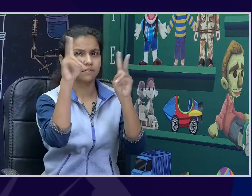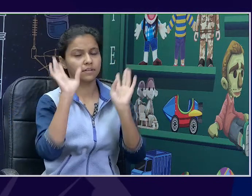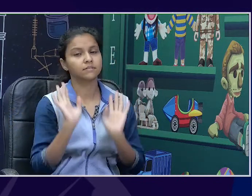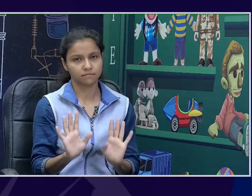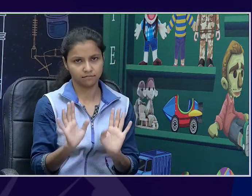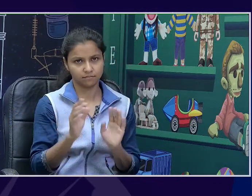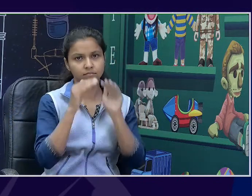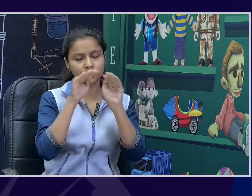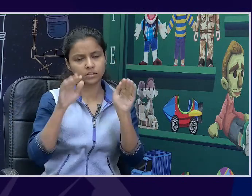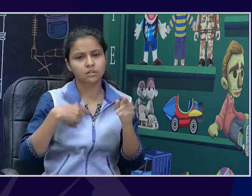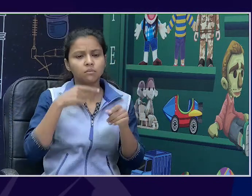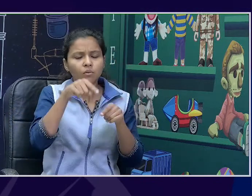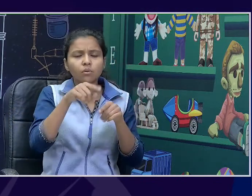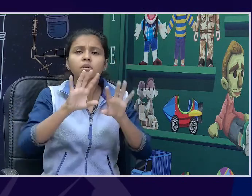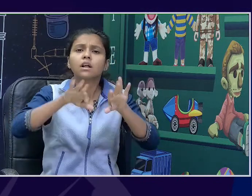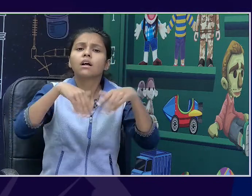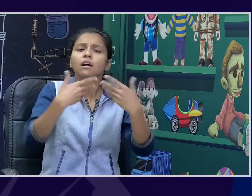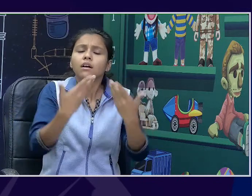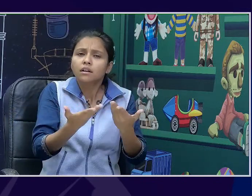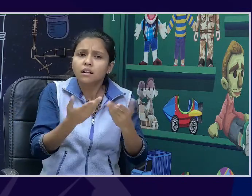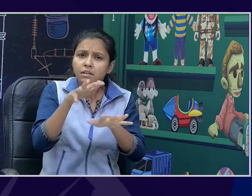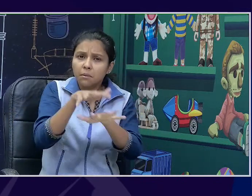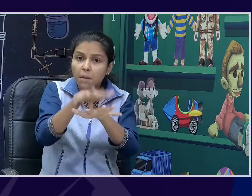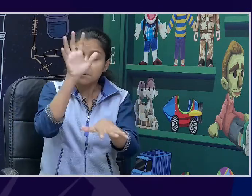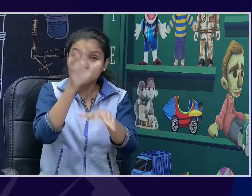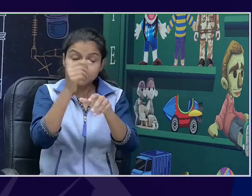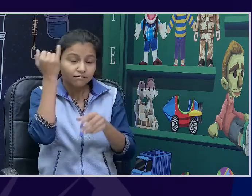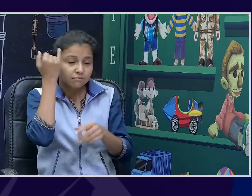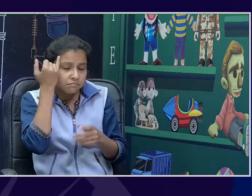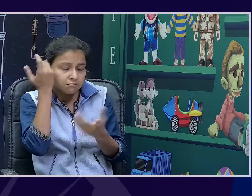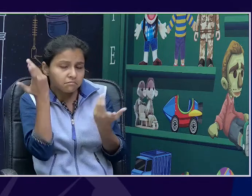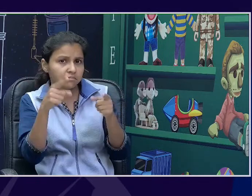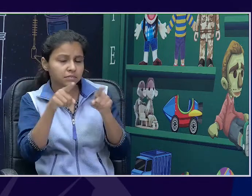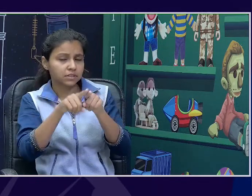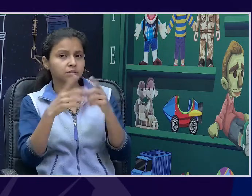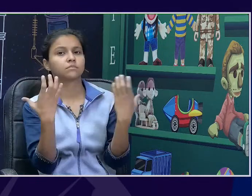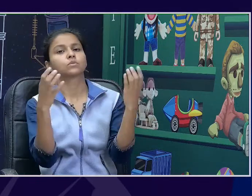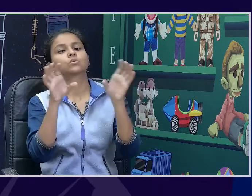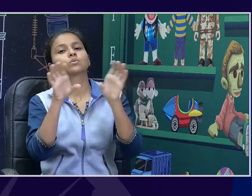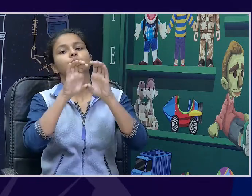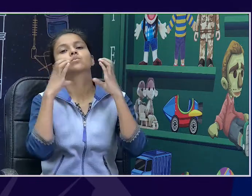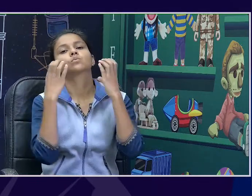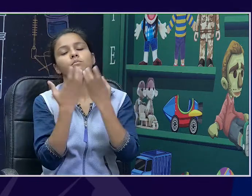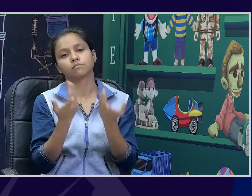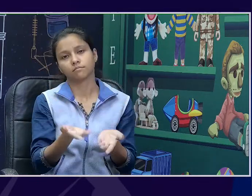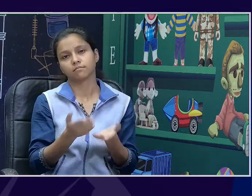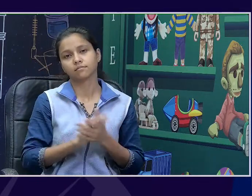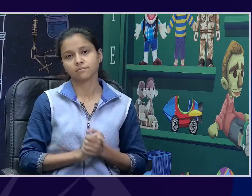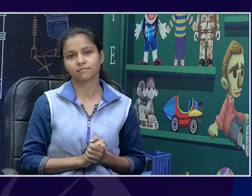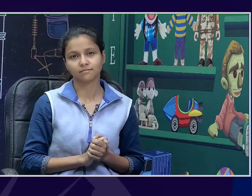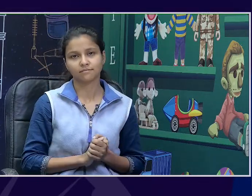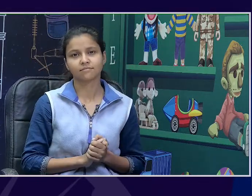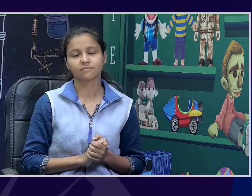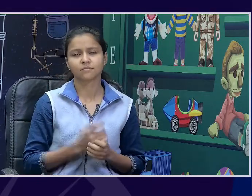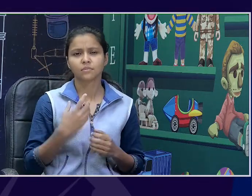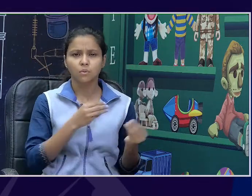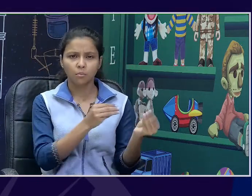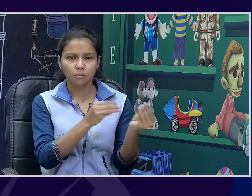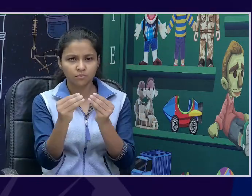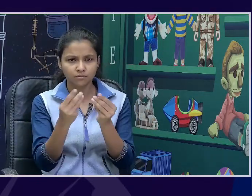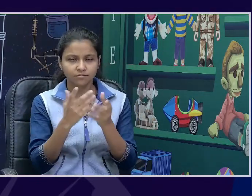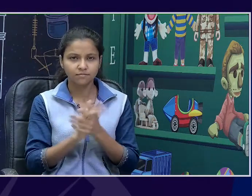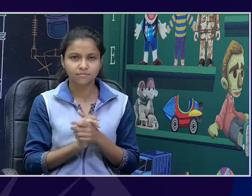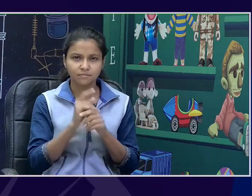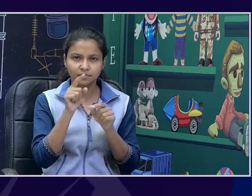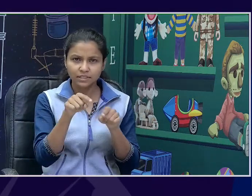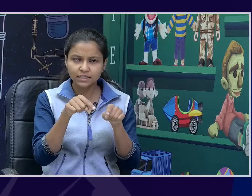it, what will happen is that their abstract thinking will also grow. Right. So moving on,